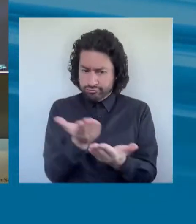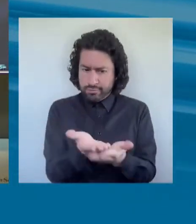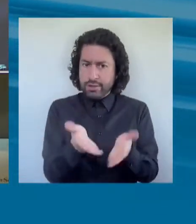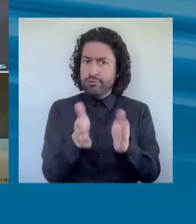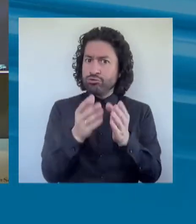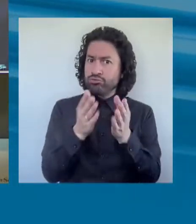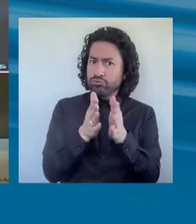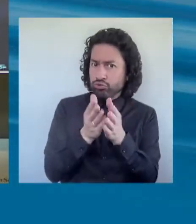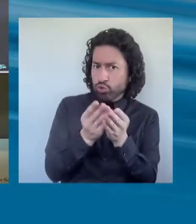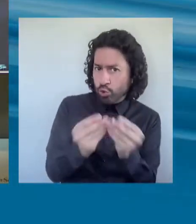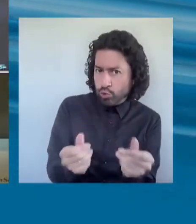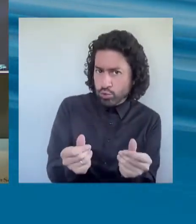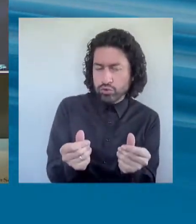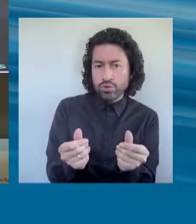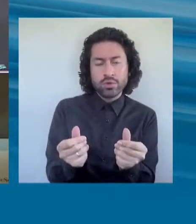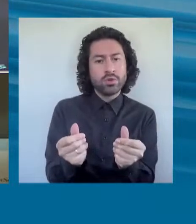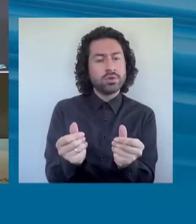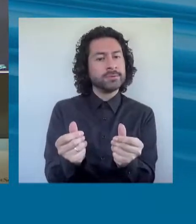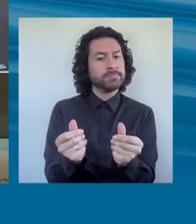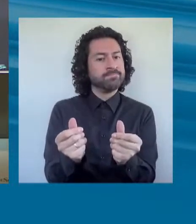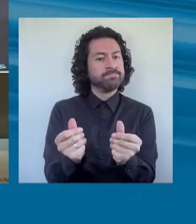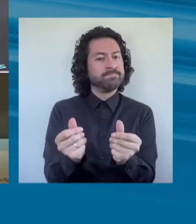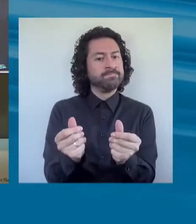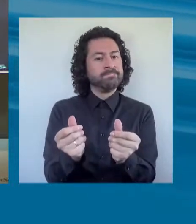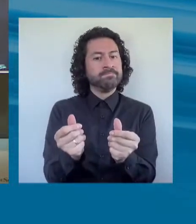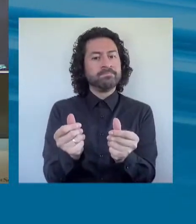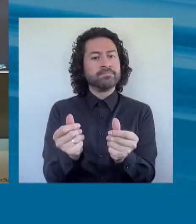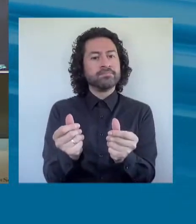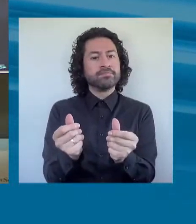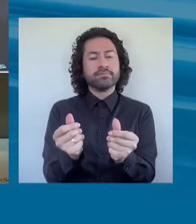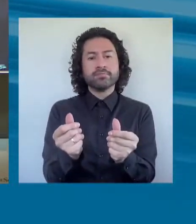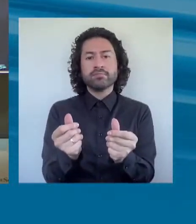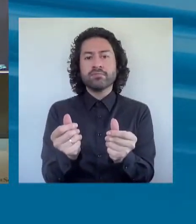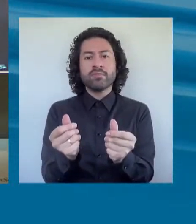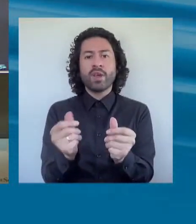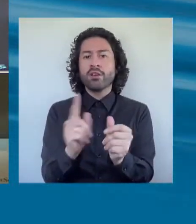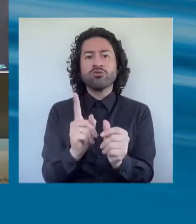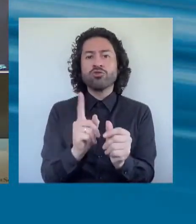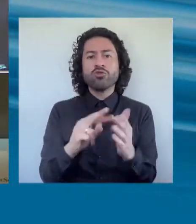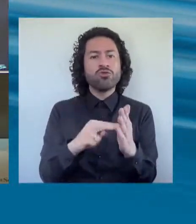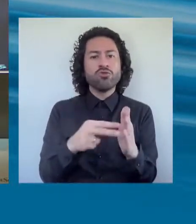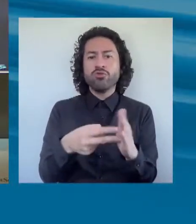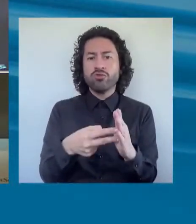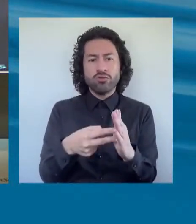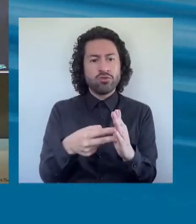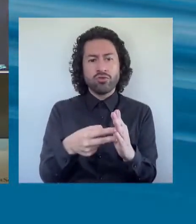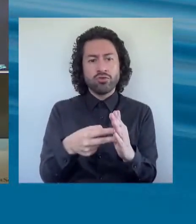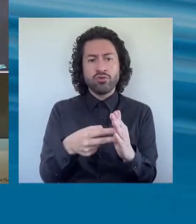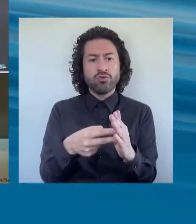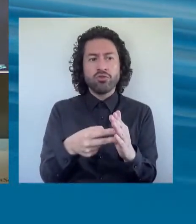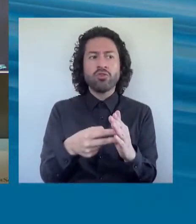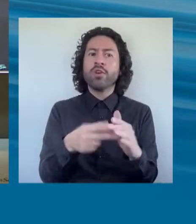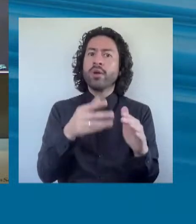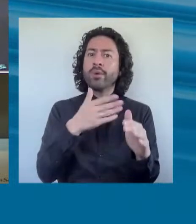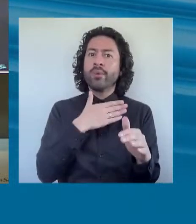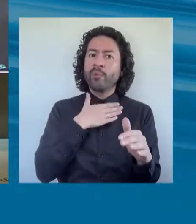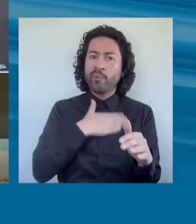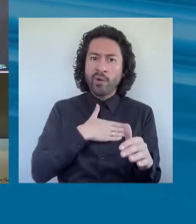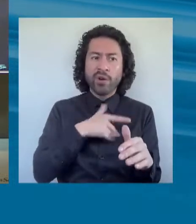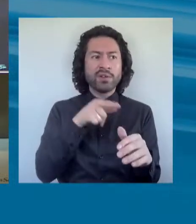proposed should not lead, as is frequently done, to refound